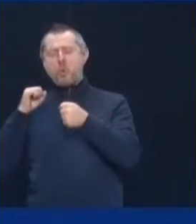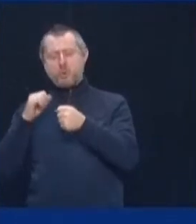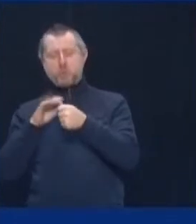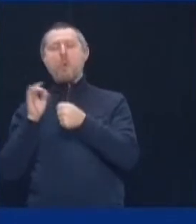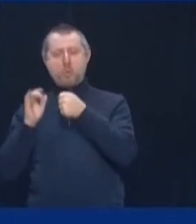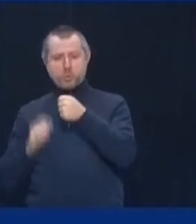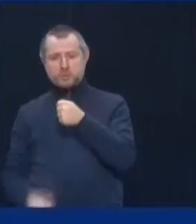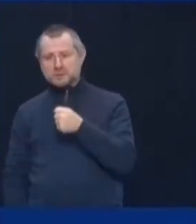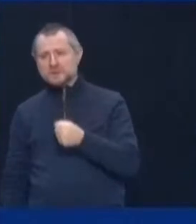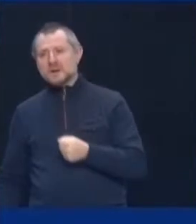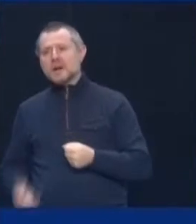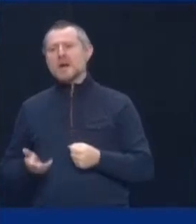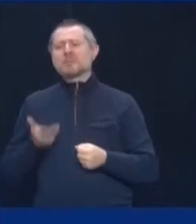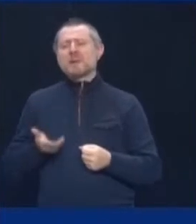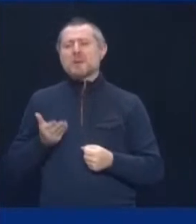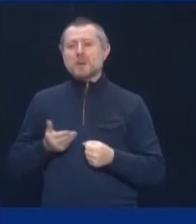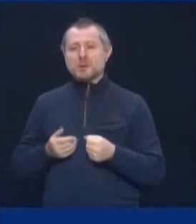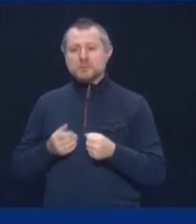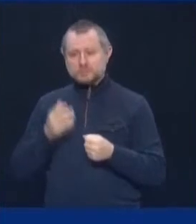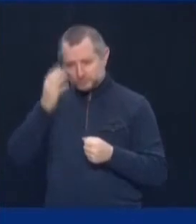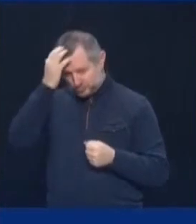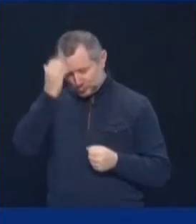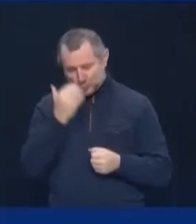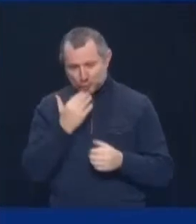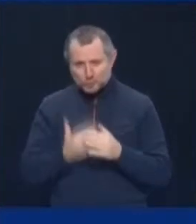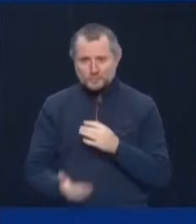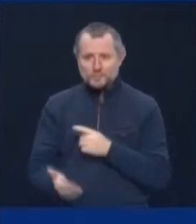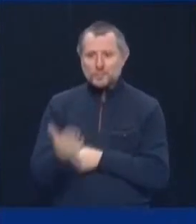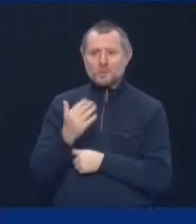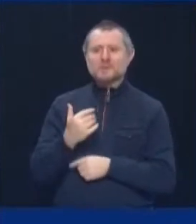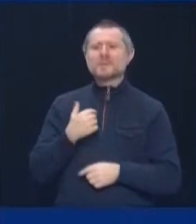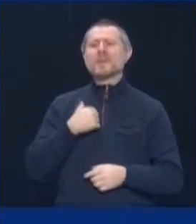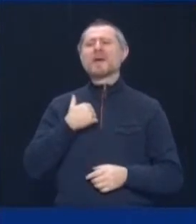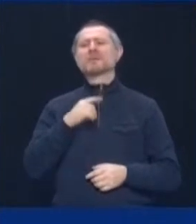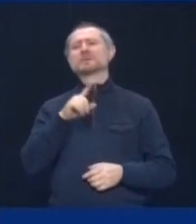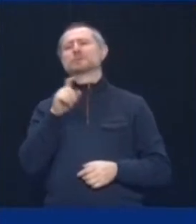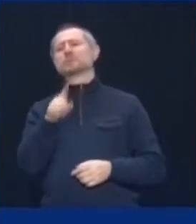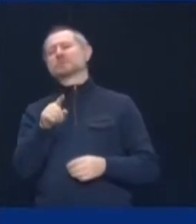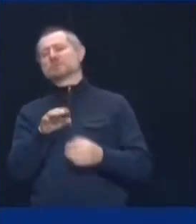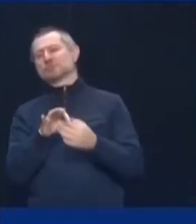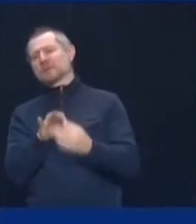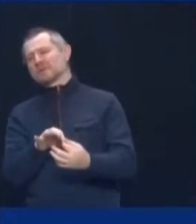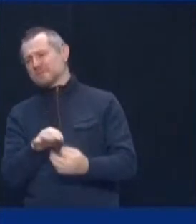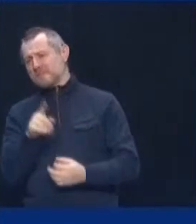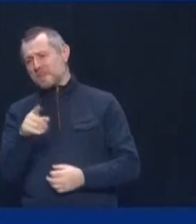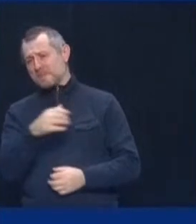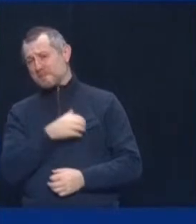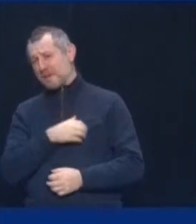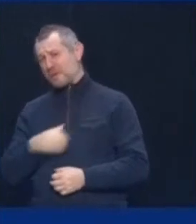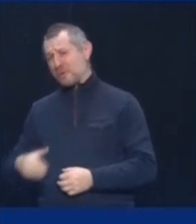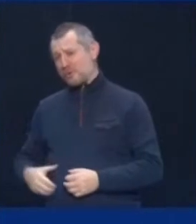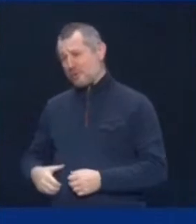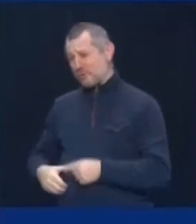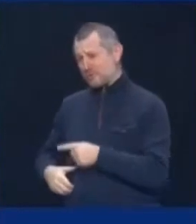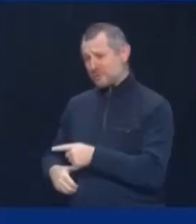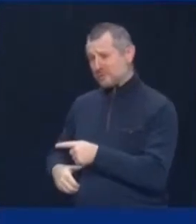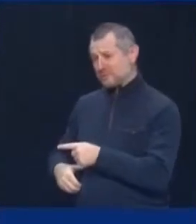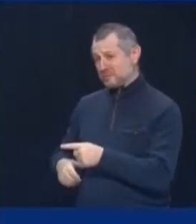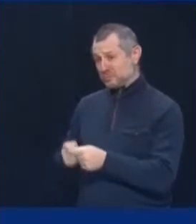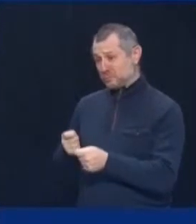little. So good morning. I just have a question about mayoral control ahead of the assembly hearing